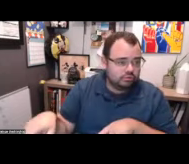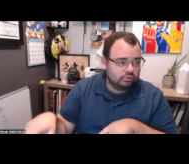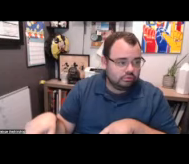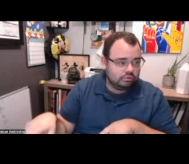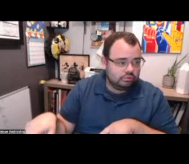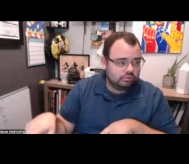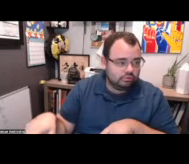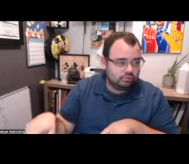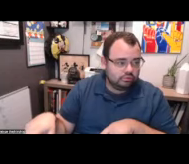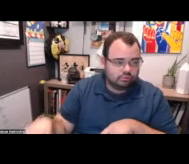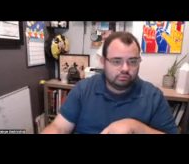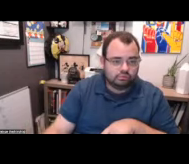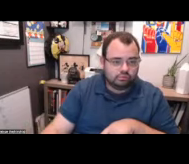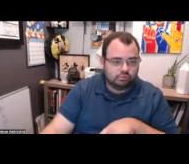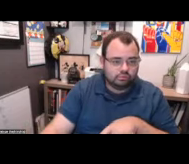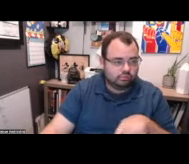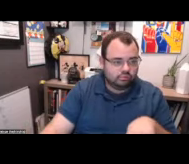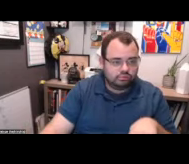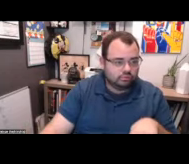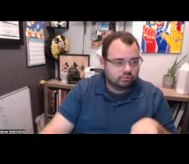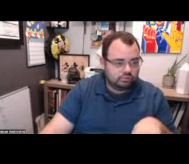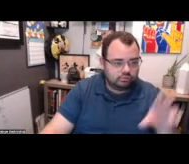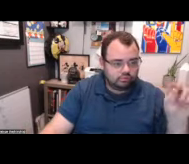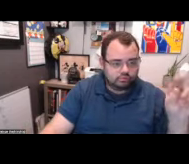Can you hear this?